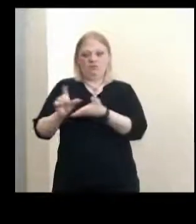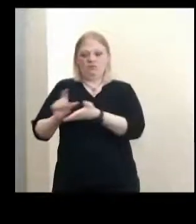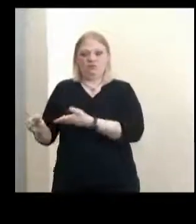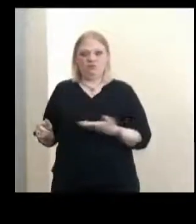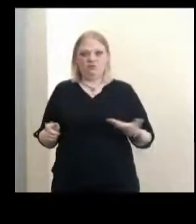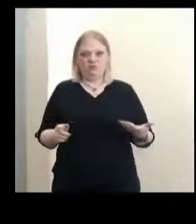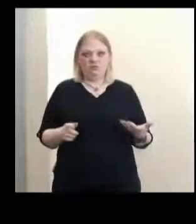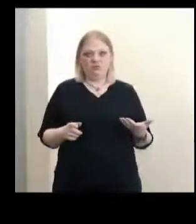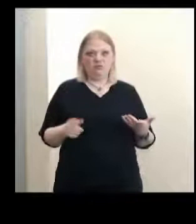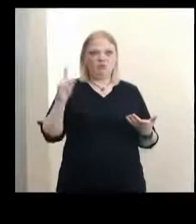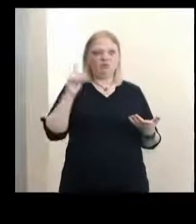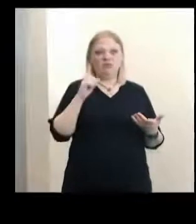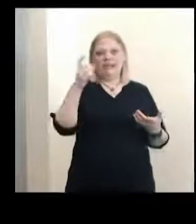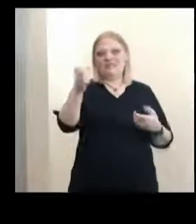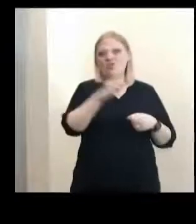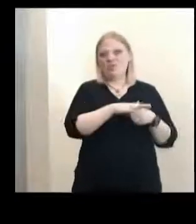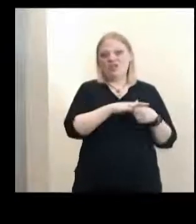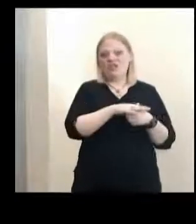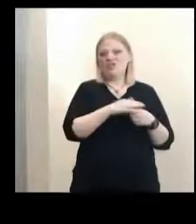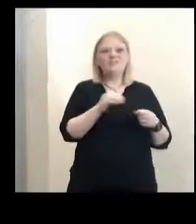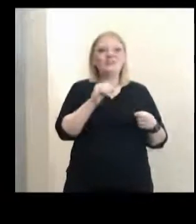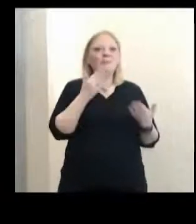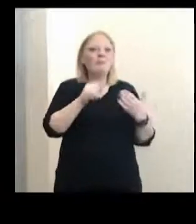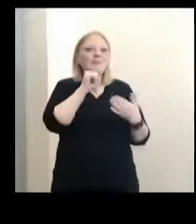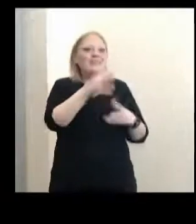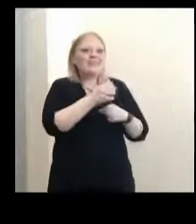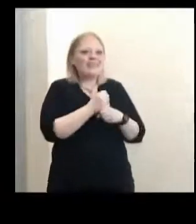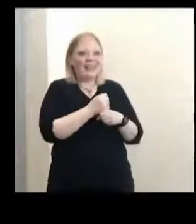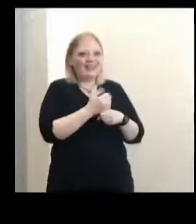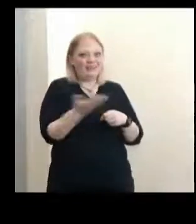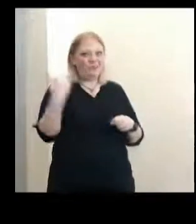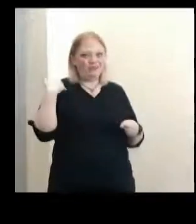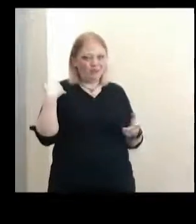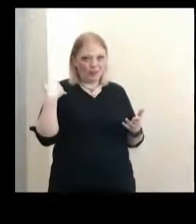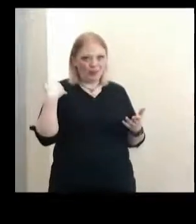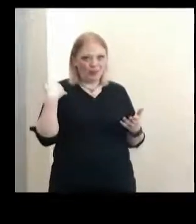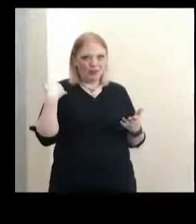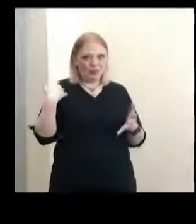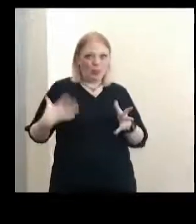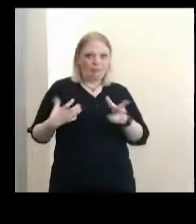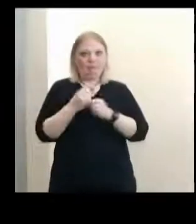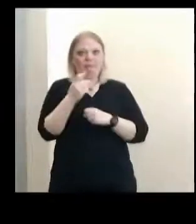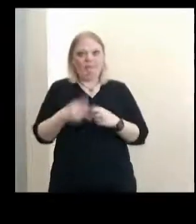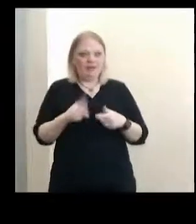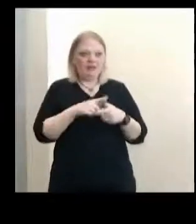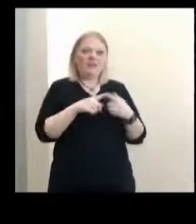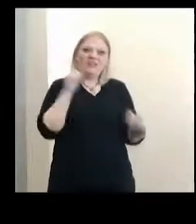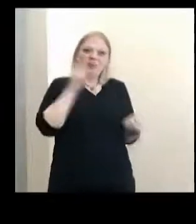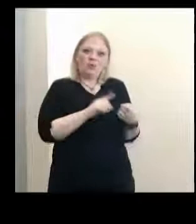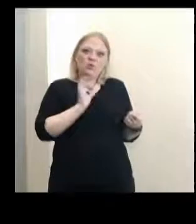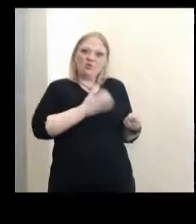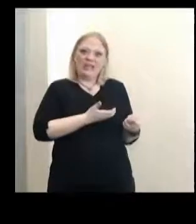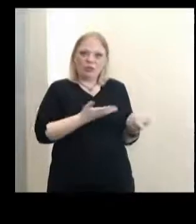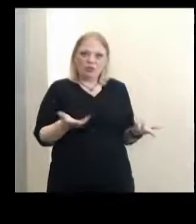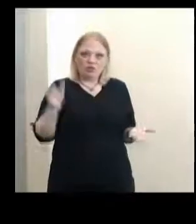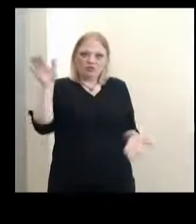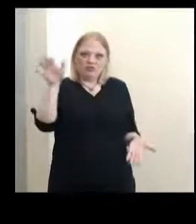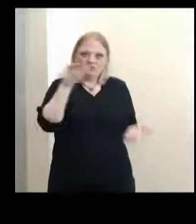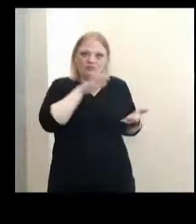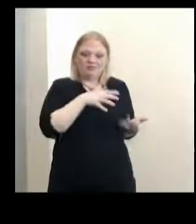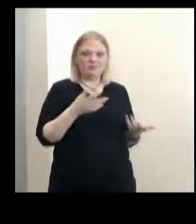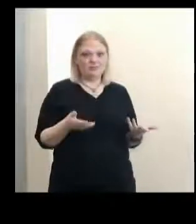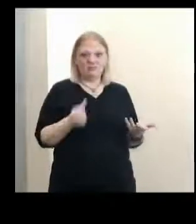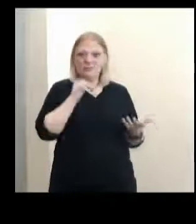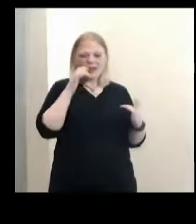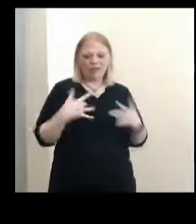giving it to areas that hadn't gotten as much in the last couple of weeks and reducing it to ours. I'm not thrilled